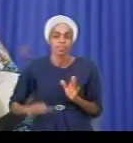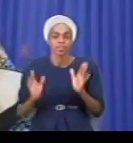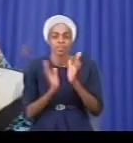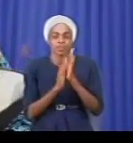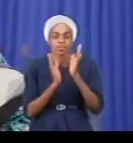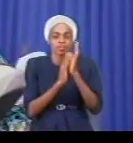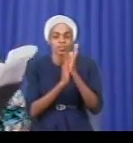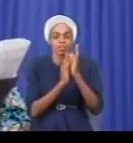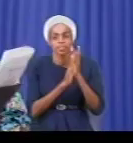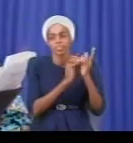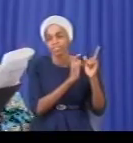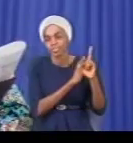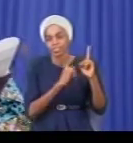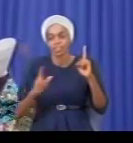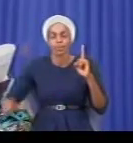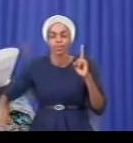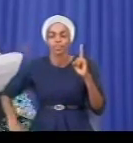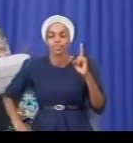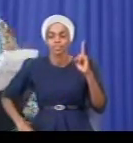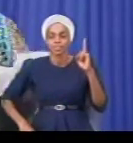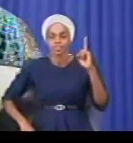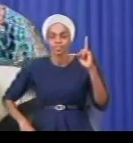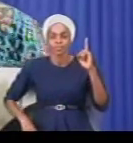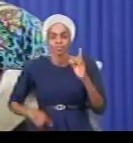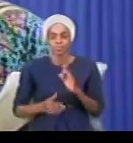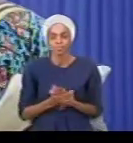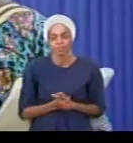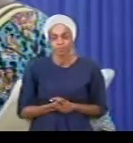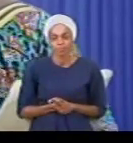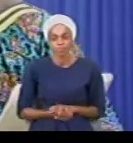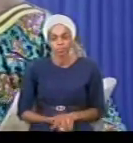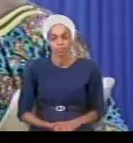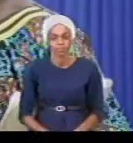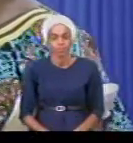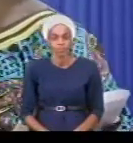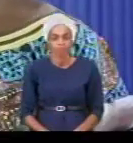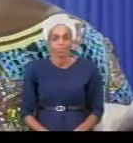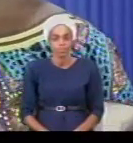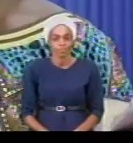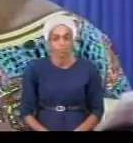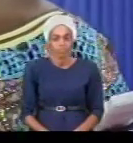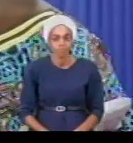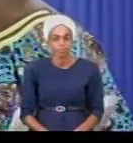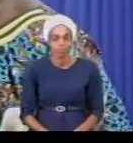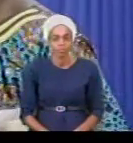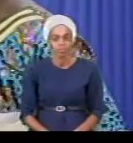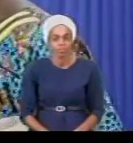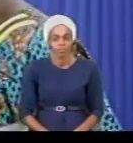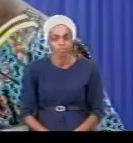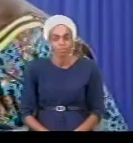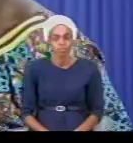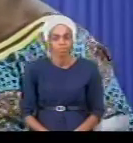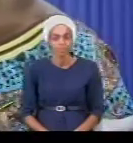others you will permit me to speak in my own modern tongue Hallelujah